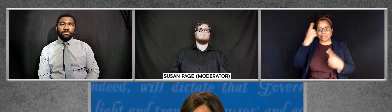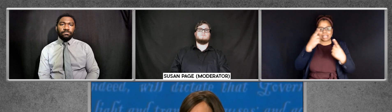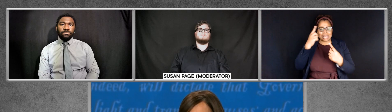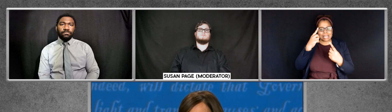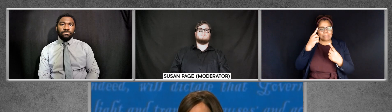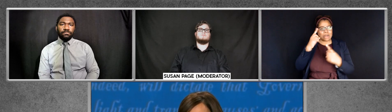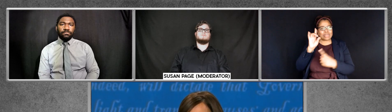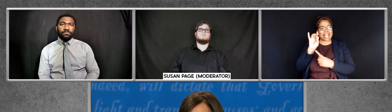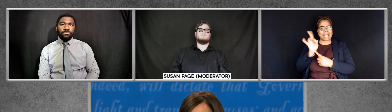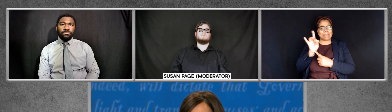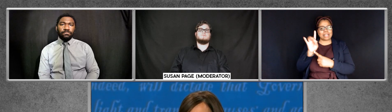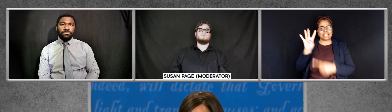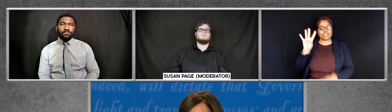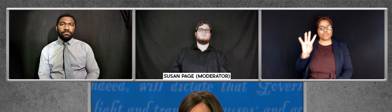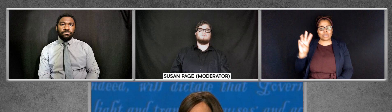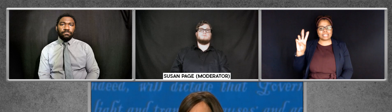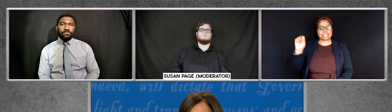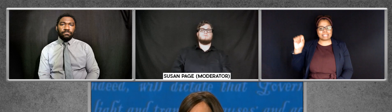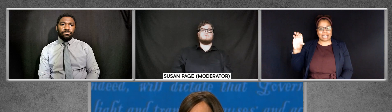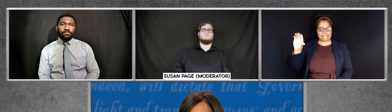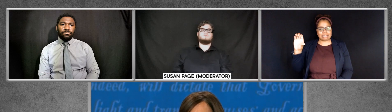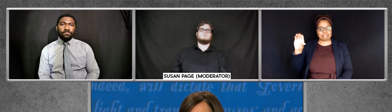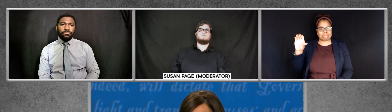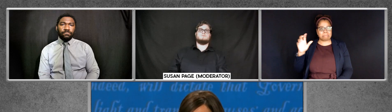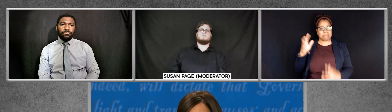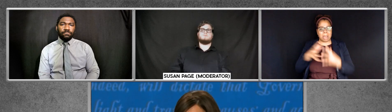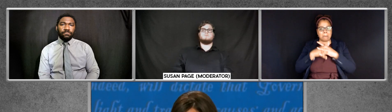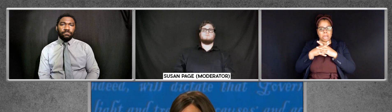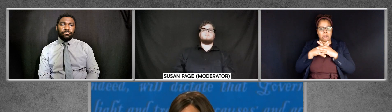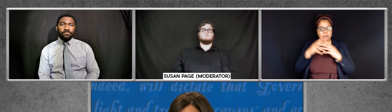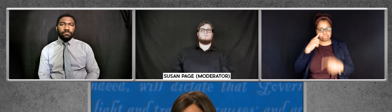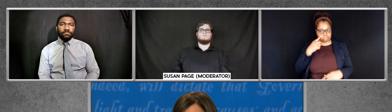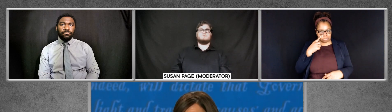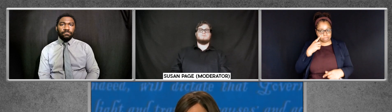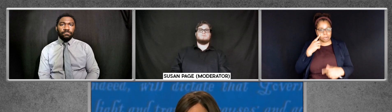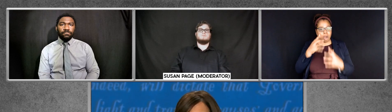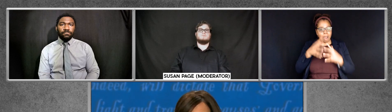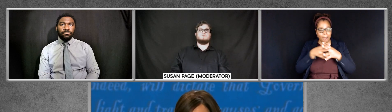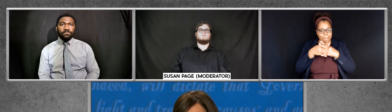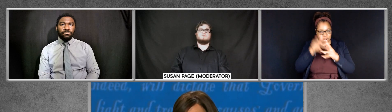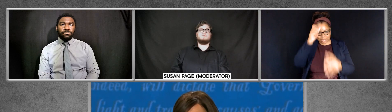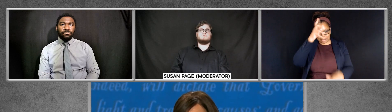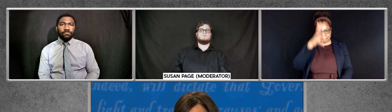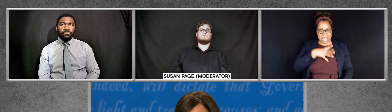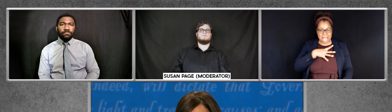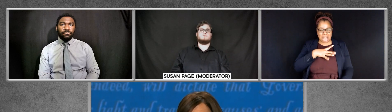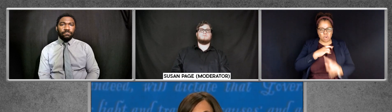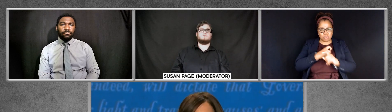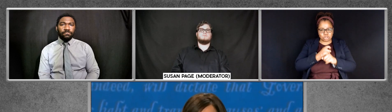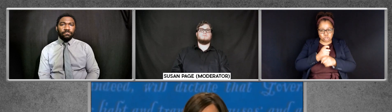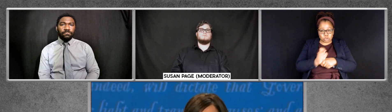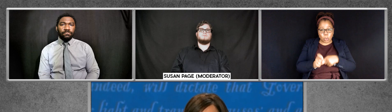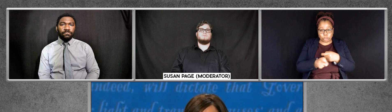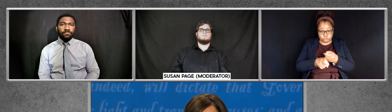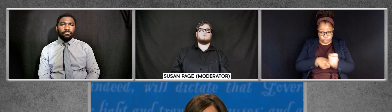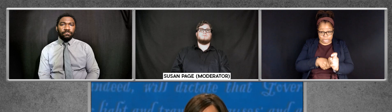witnessed, during which an American man was tortured and